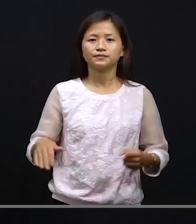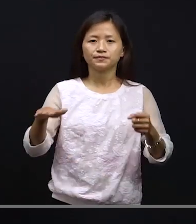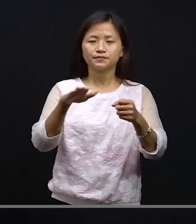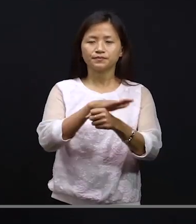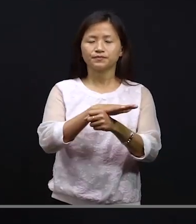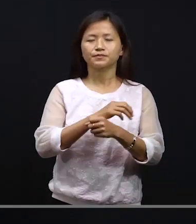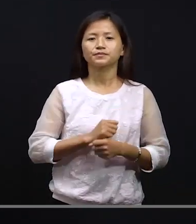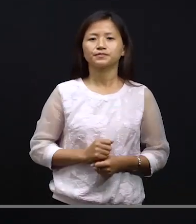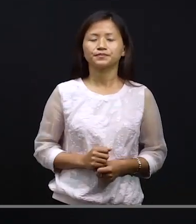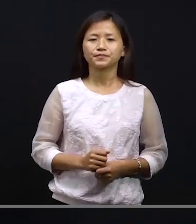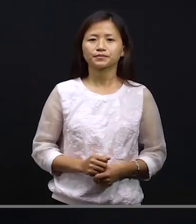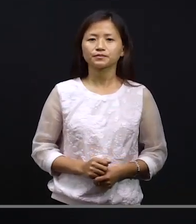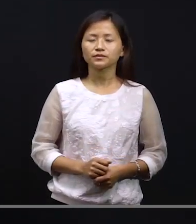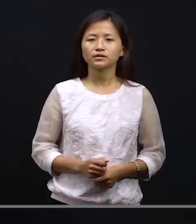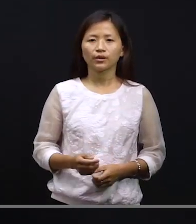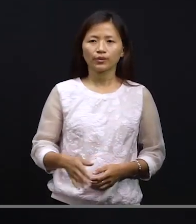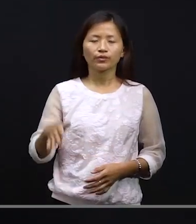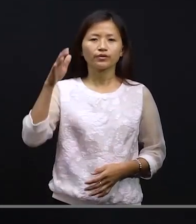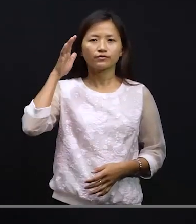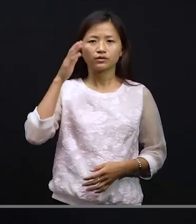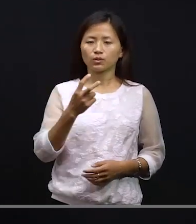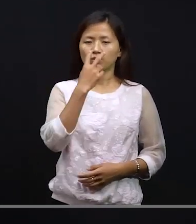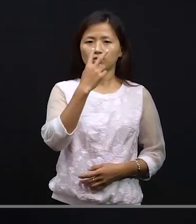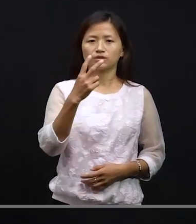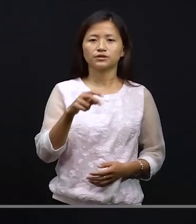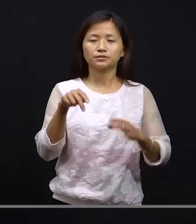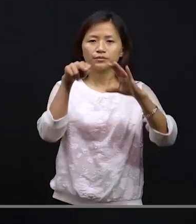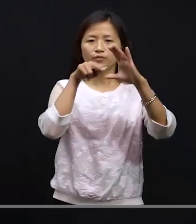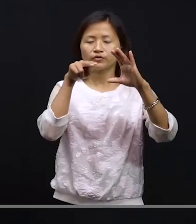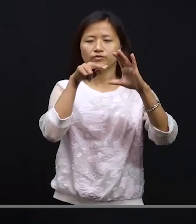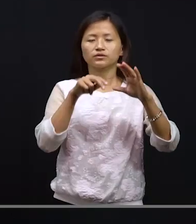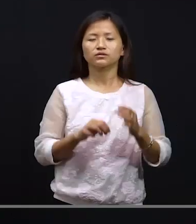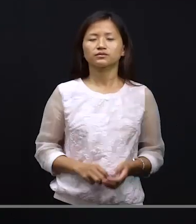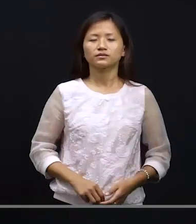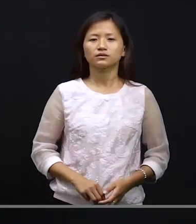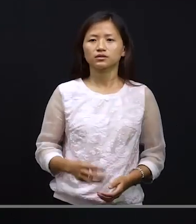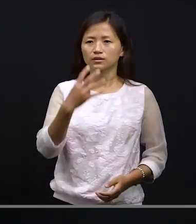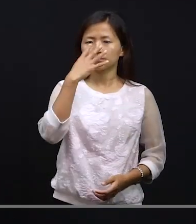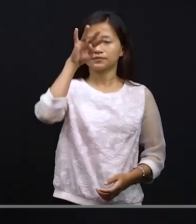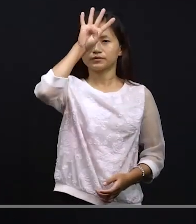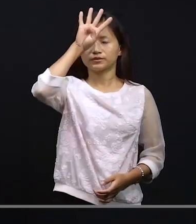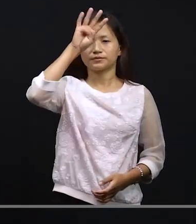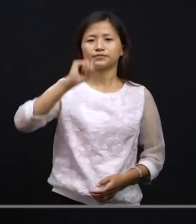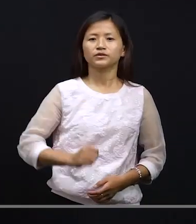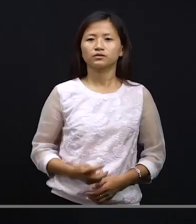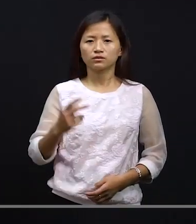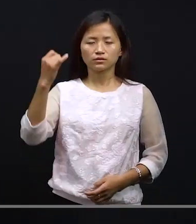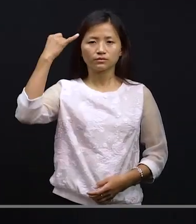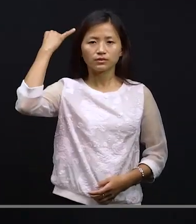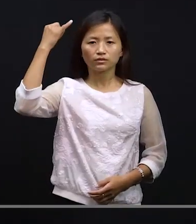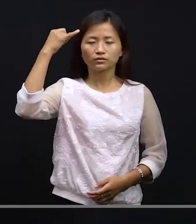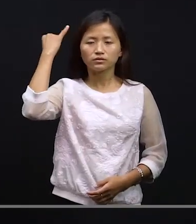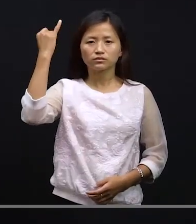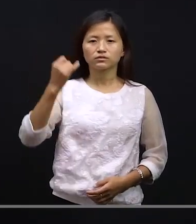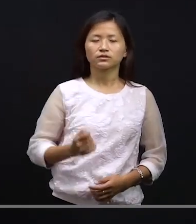reading stories about them, we have heard and we have watched movies about the kings, and when you watch them, we cannot imagine their